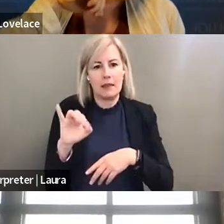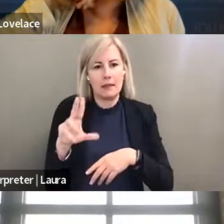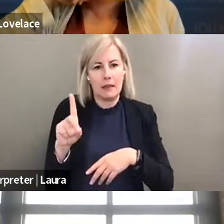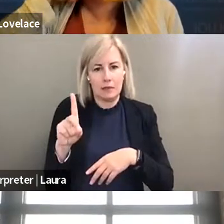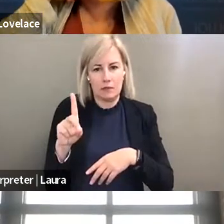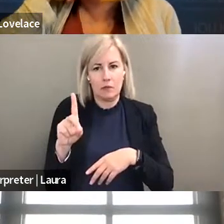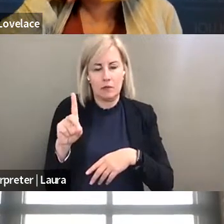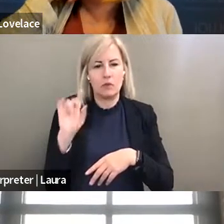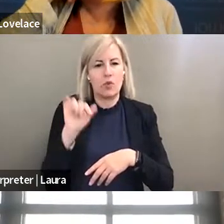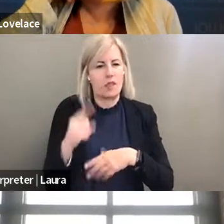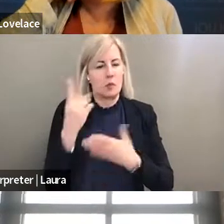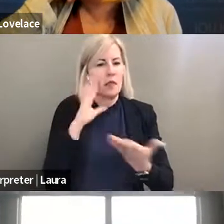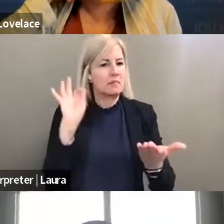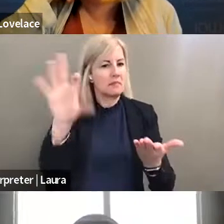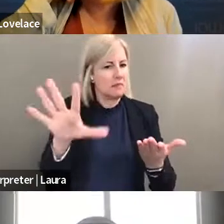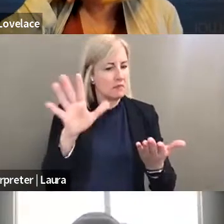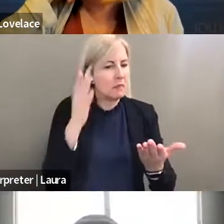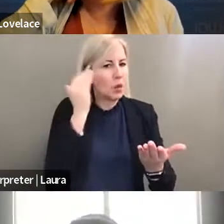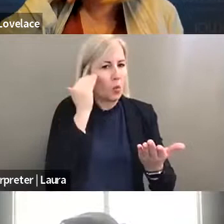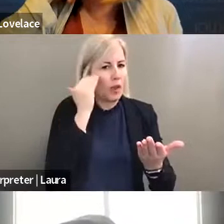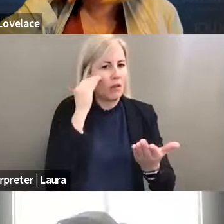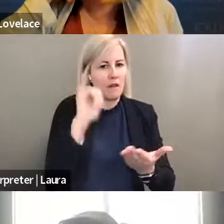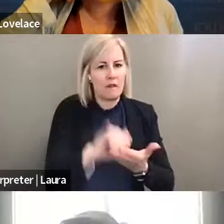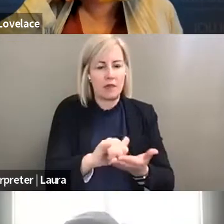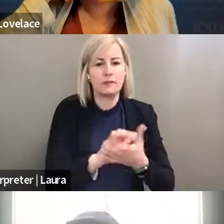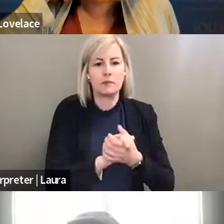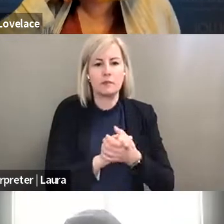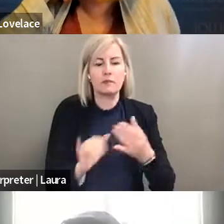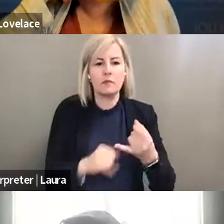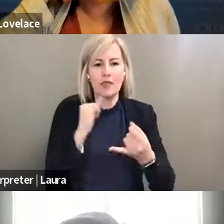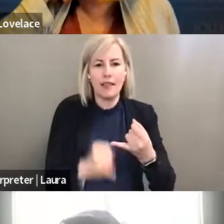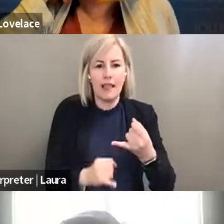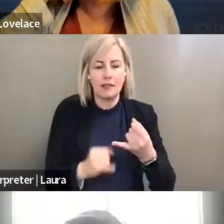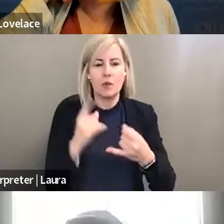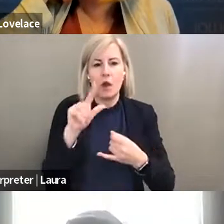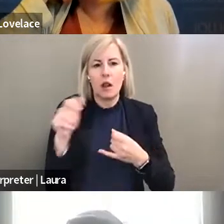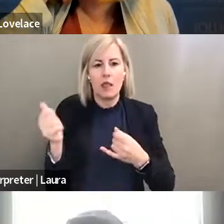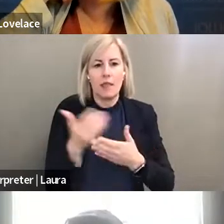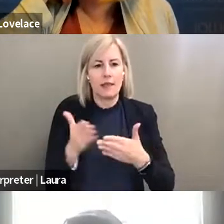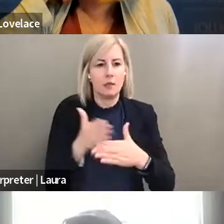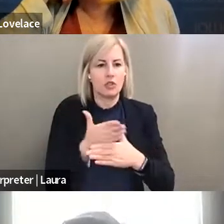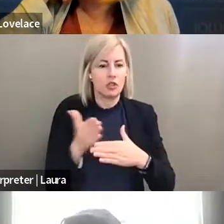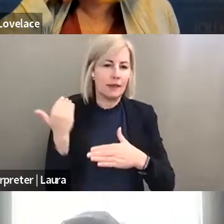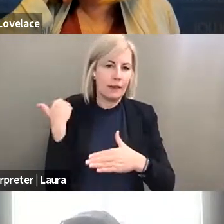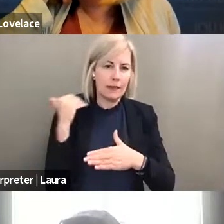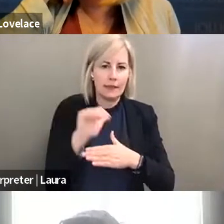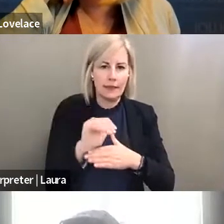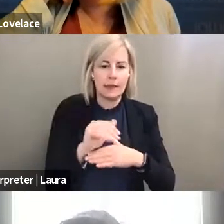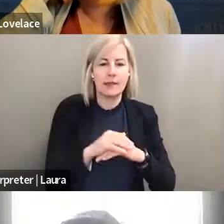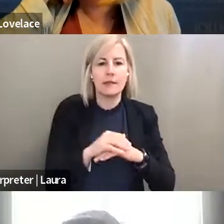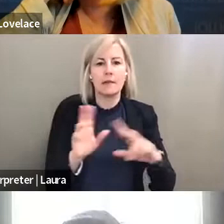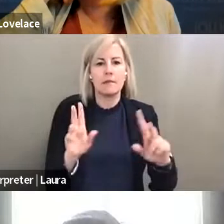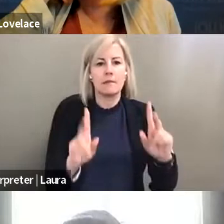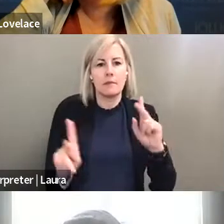So that's one thing just to note and be aware of. And lastly, one other thing that was shared last night is that